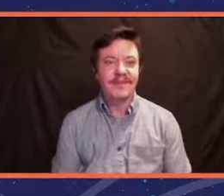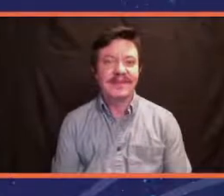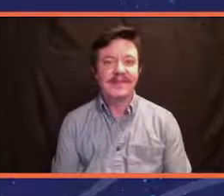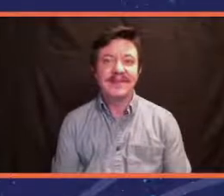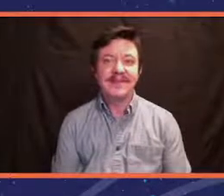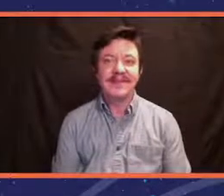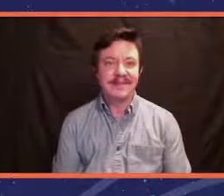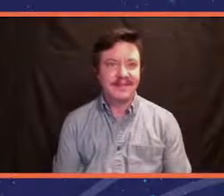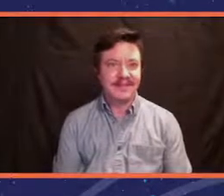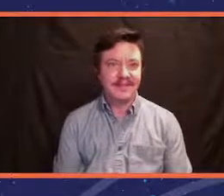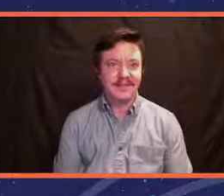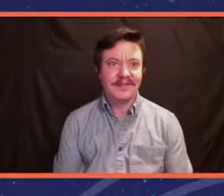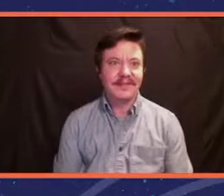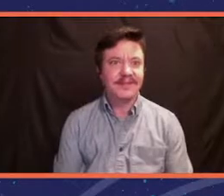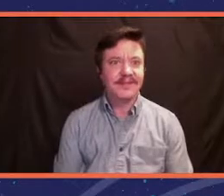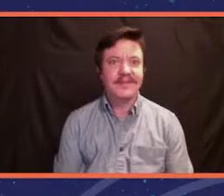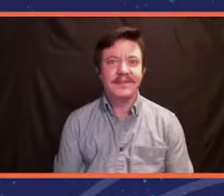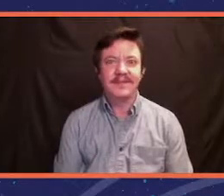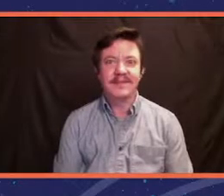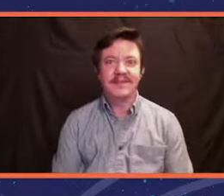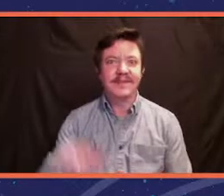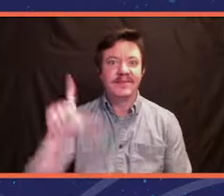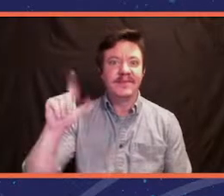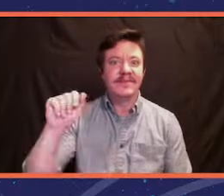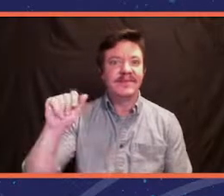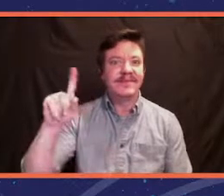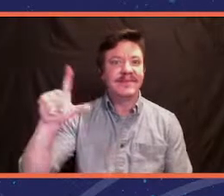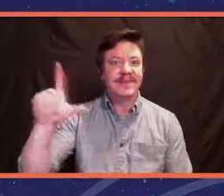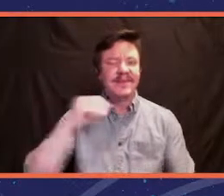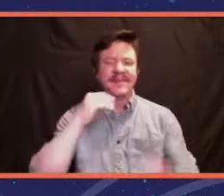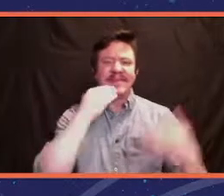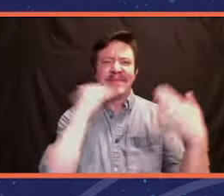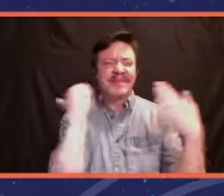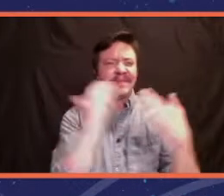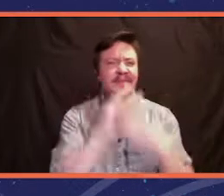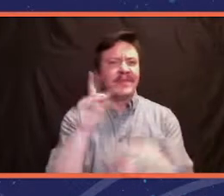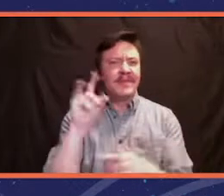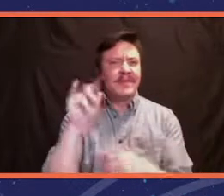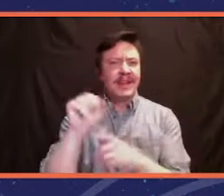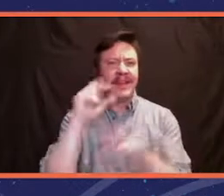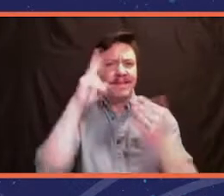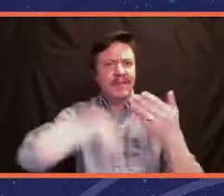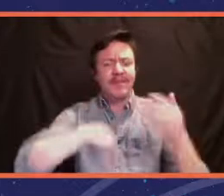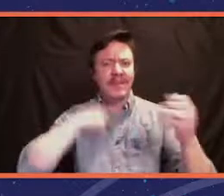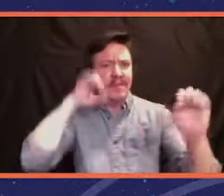That's amazing, Deanna. Thank you so much for reading. Thank you.